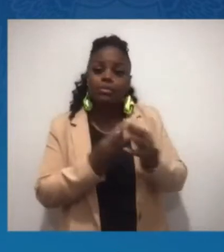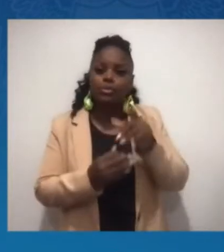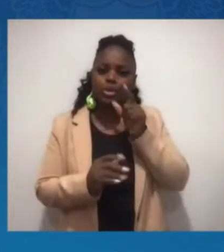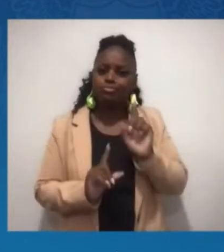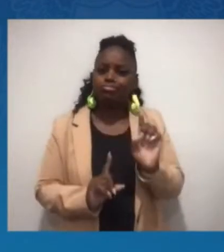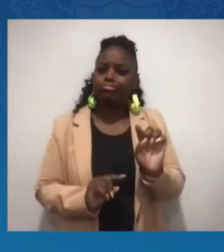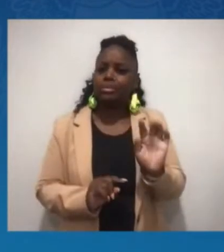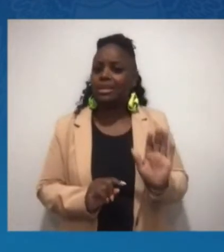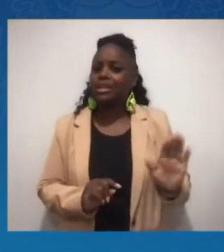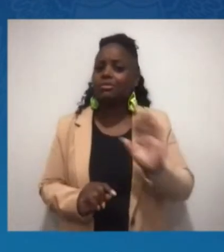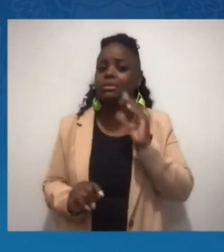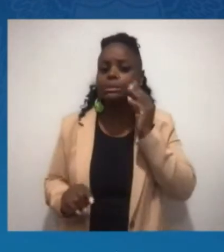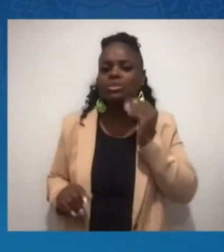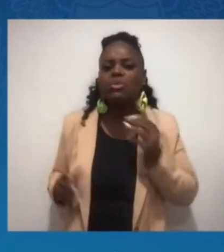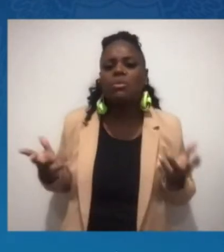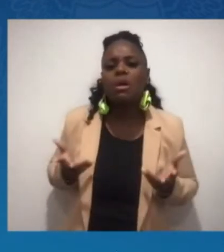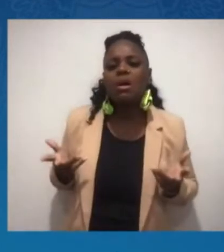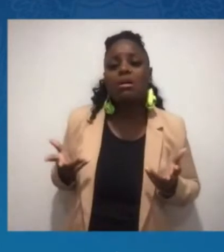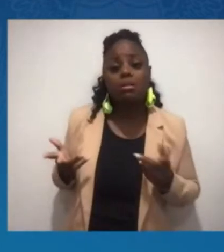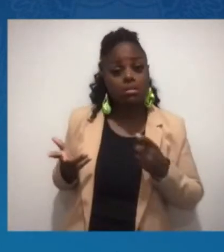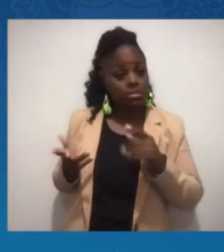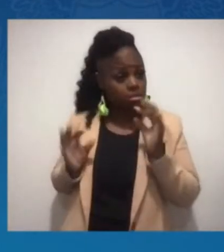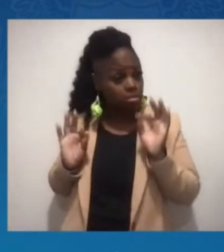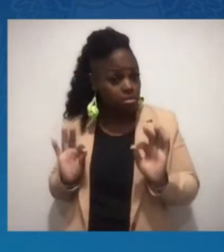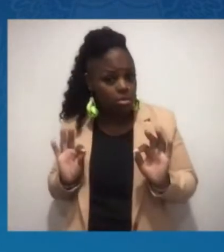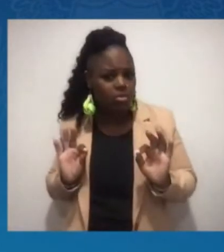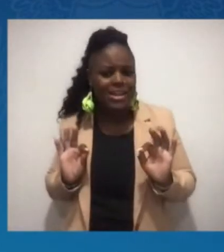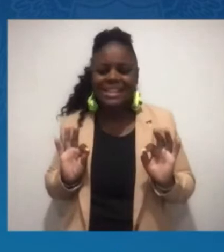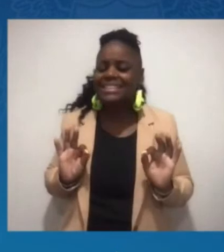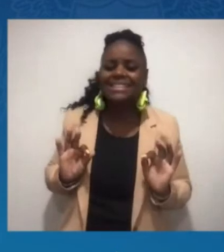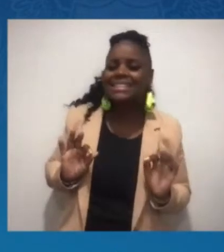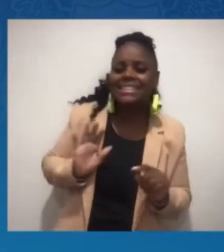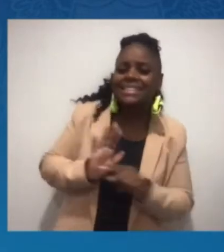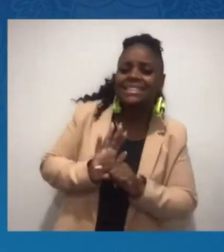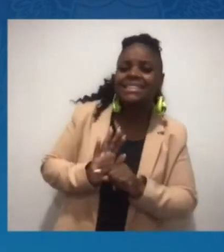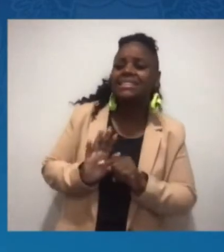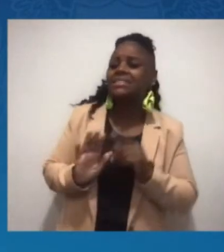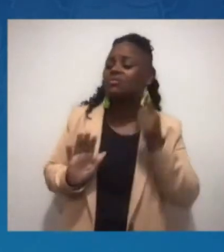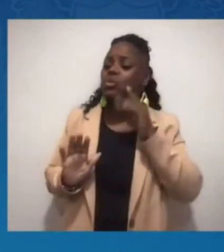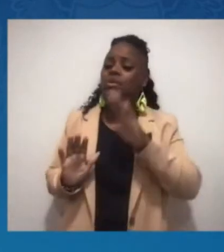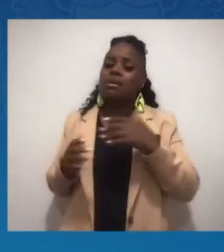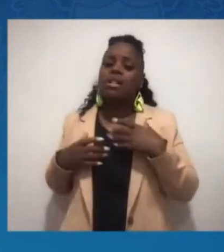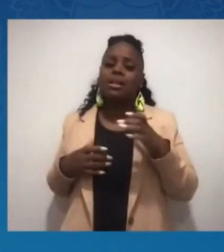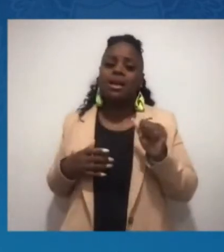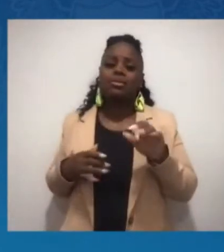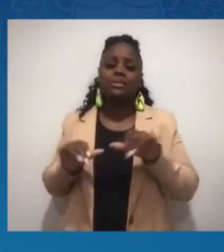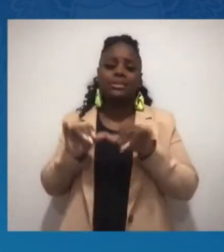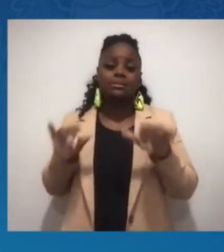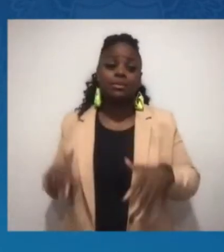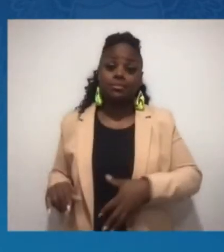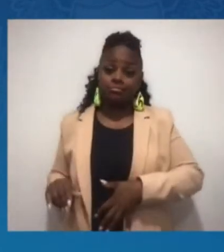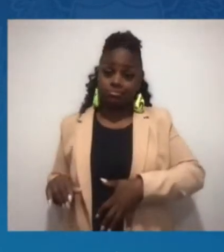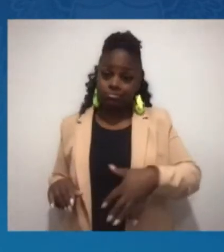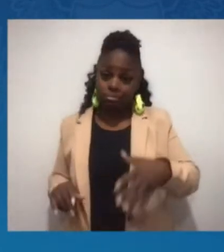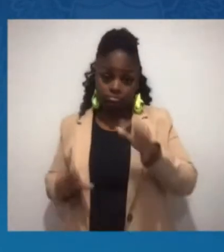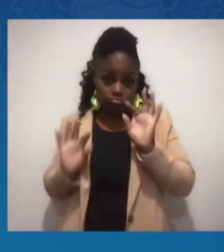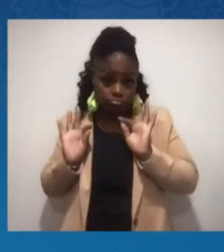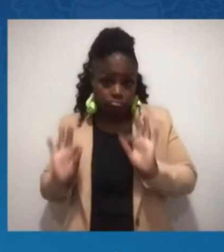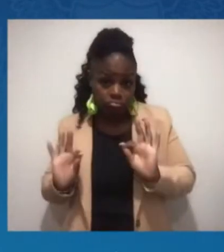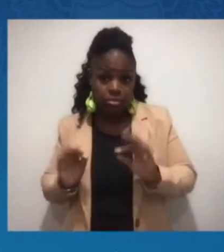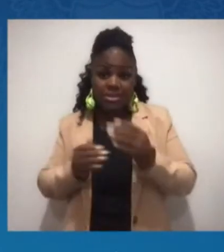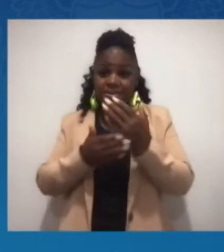healthcare systems, in terms of how they experience the process and the response to their needs. So I really appreciate